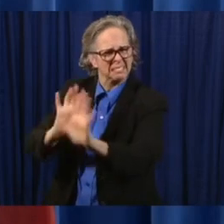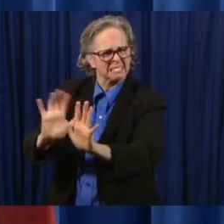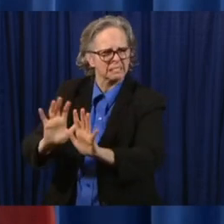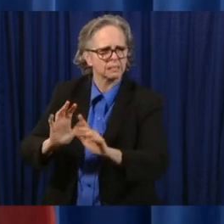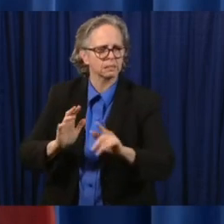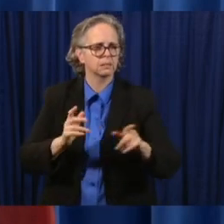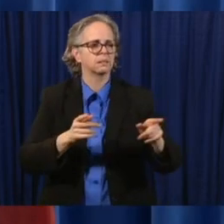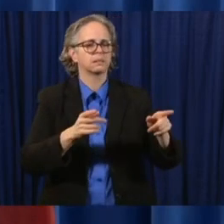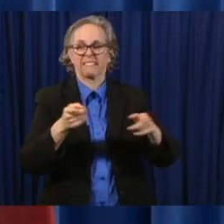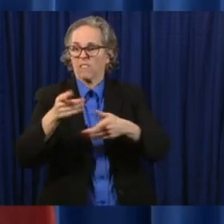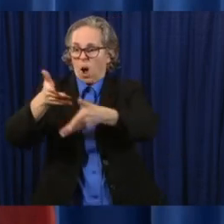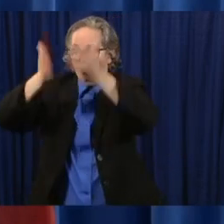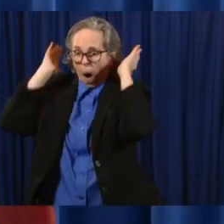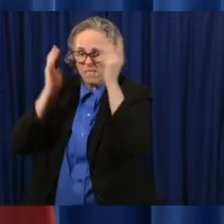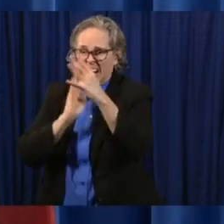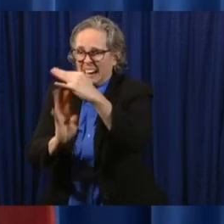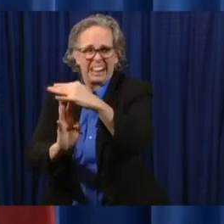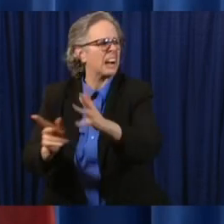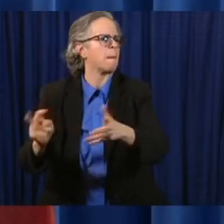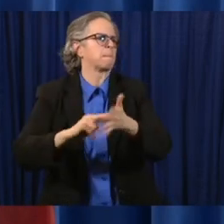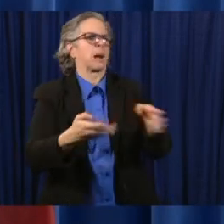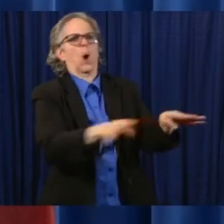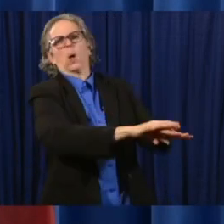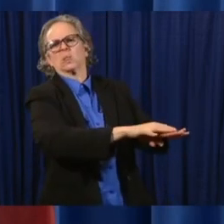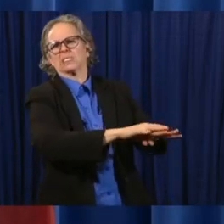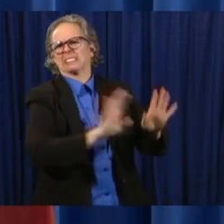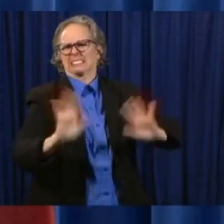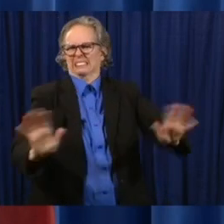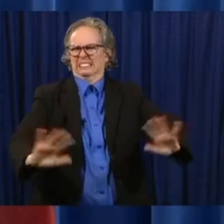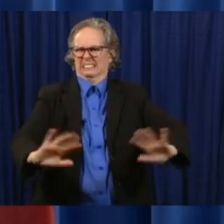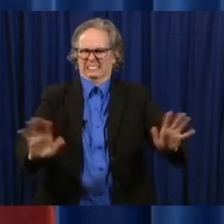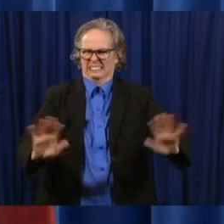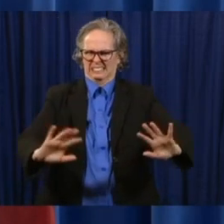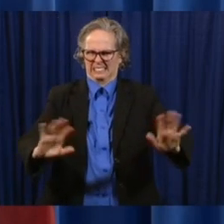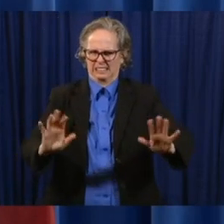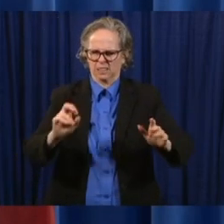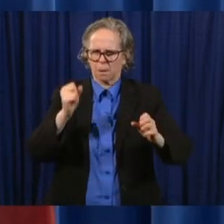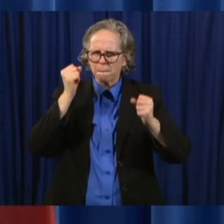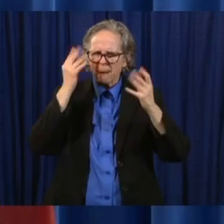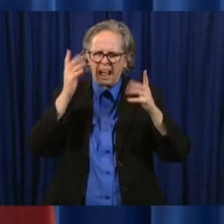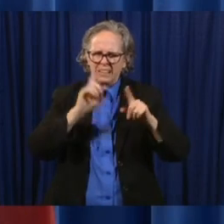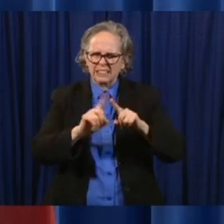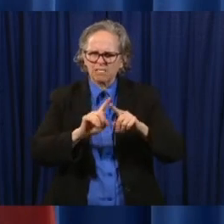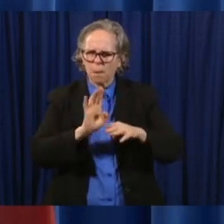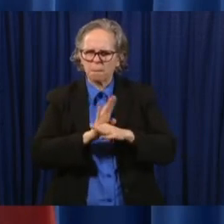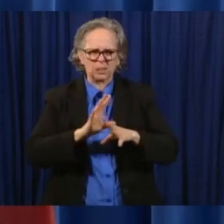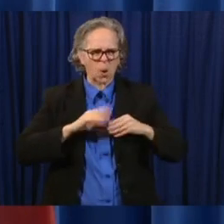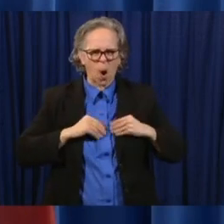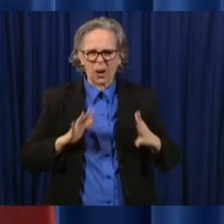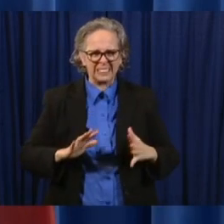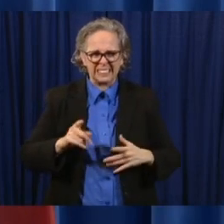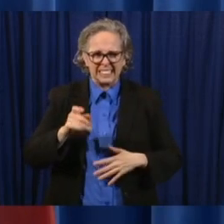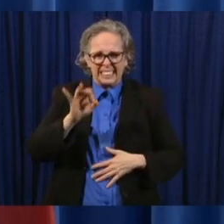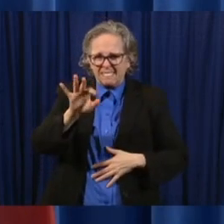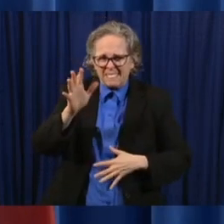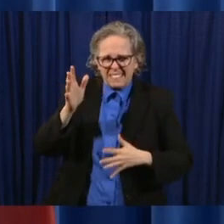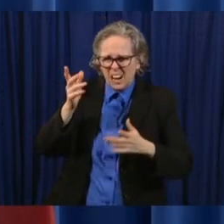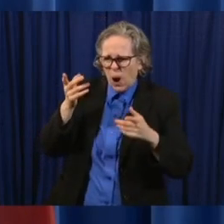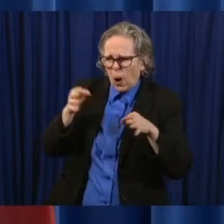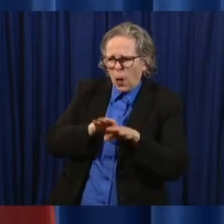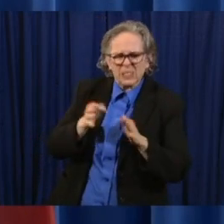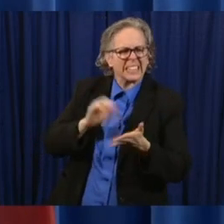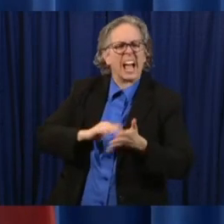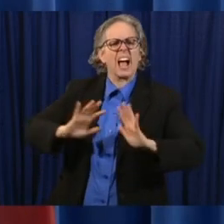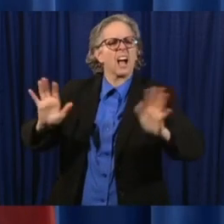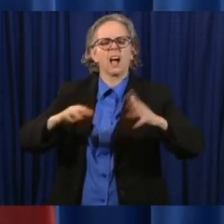up and you close me again, I'm really am done. So we're trying to get it right, but we understand it's a